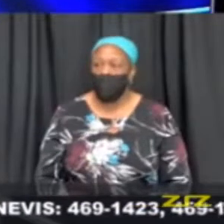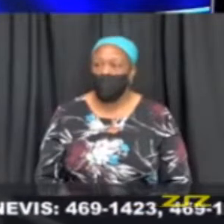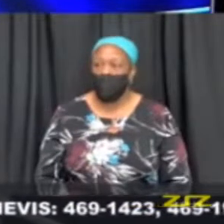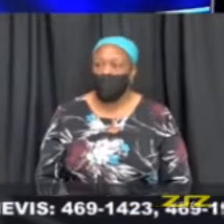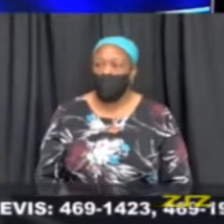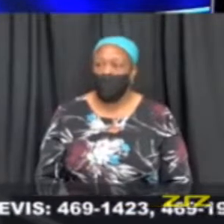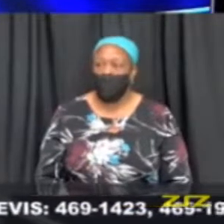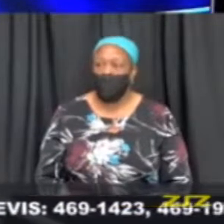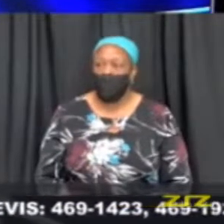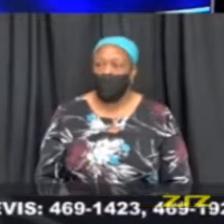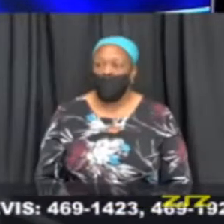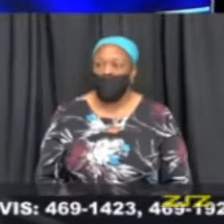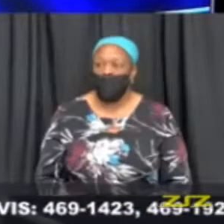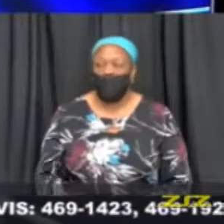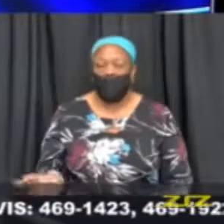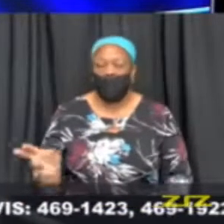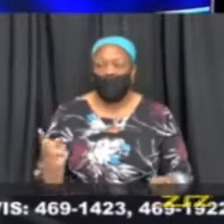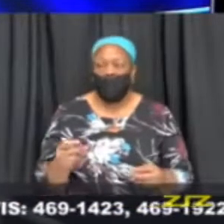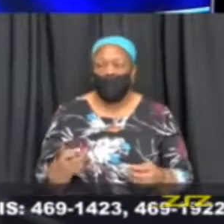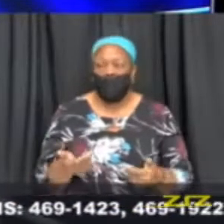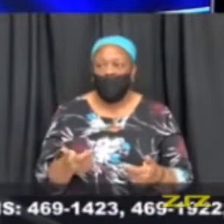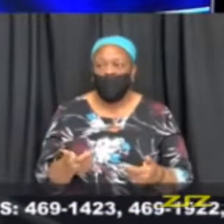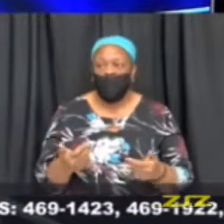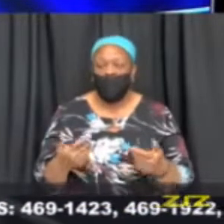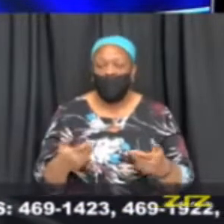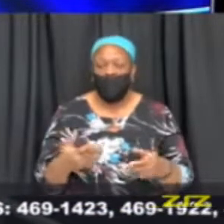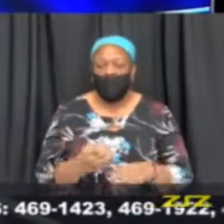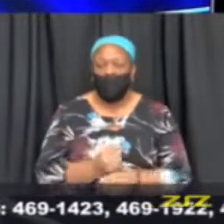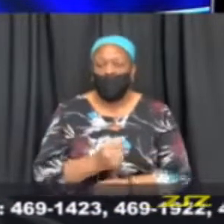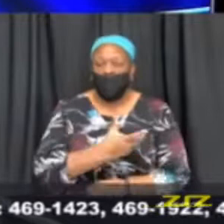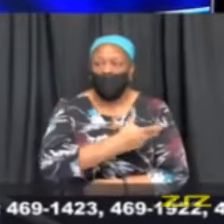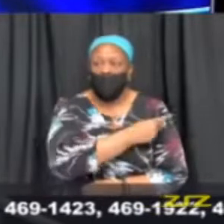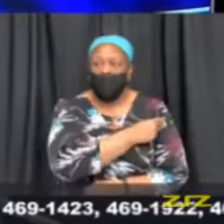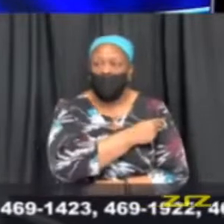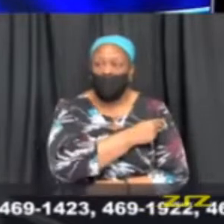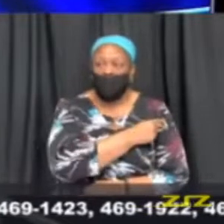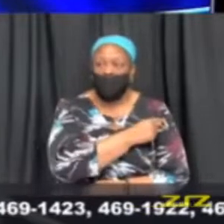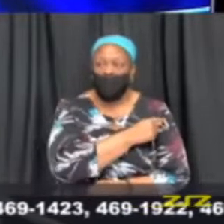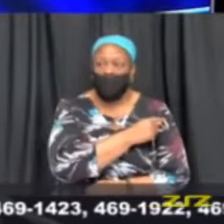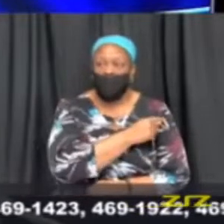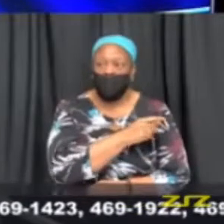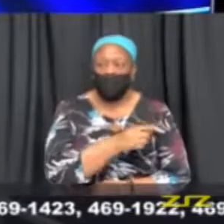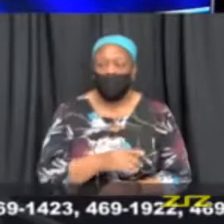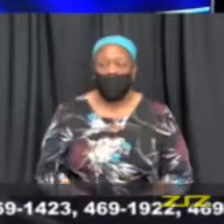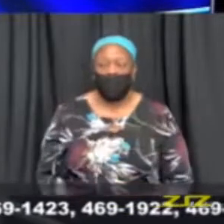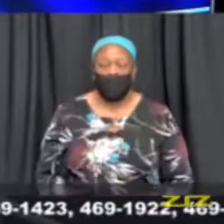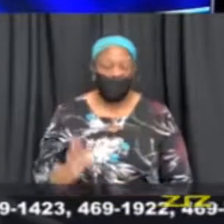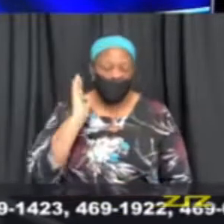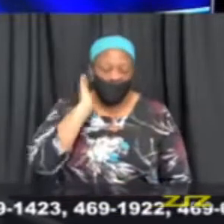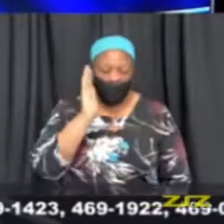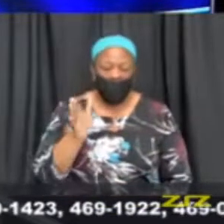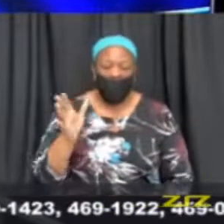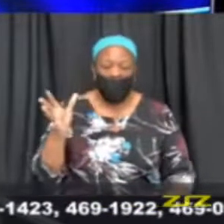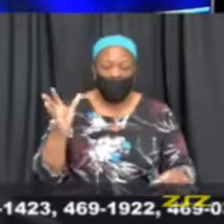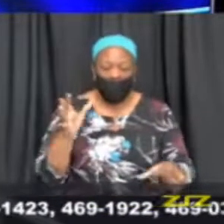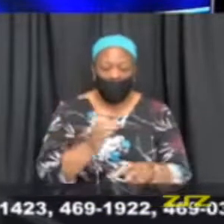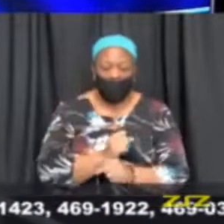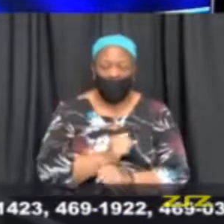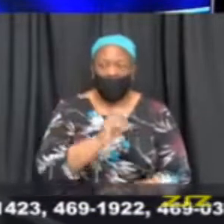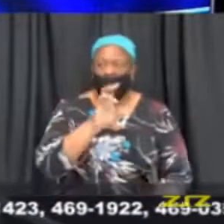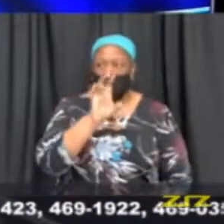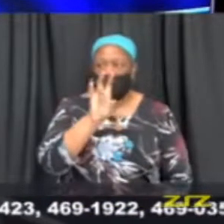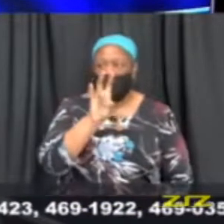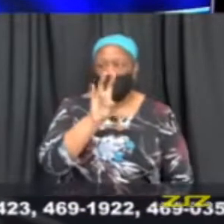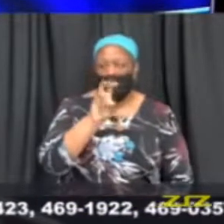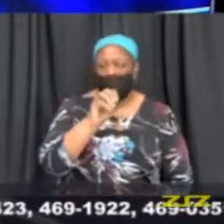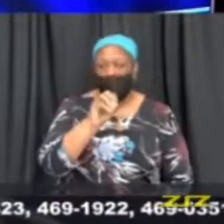really any realistic hope of us getting to herd immunity